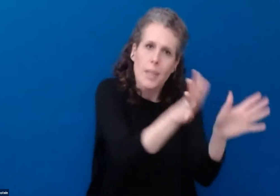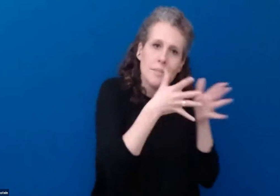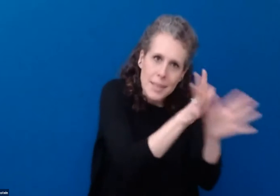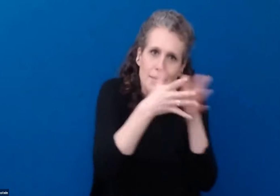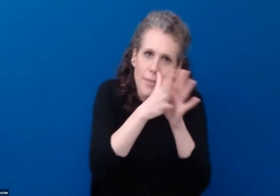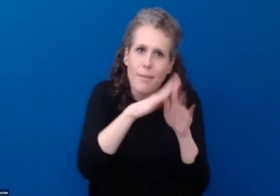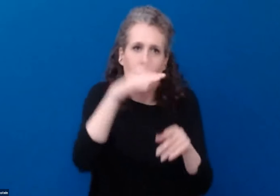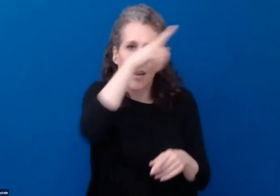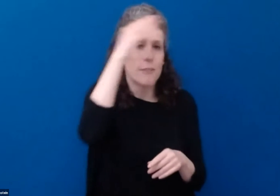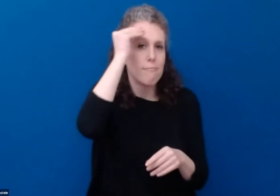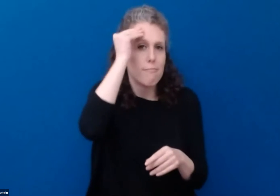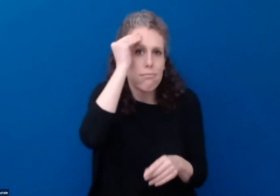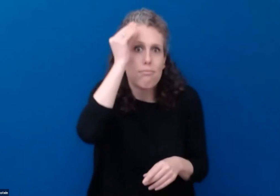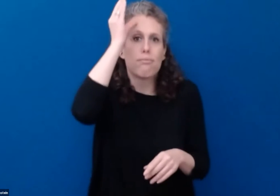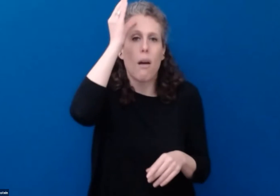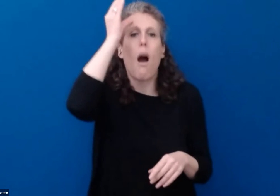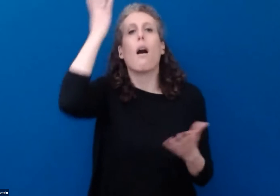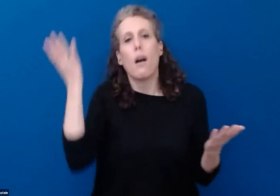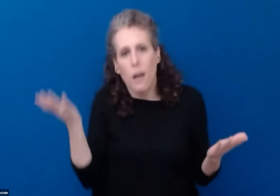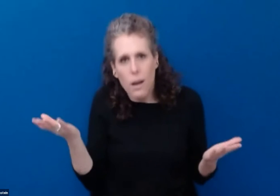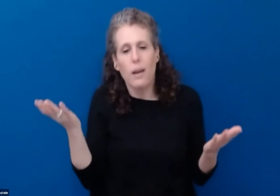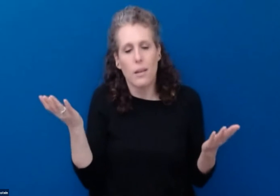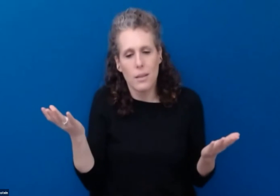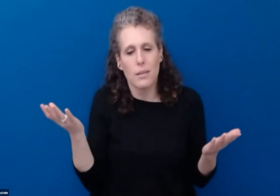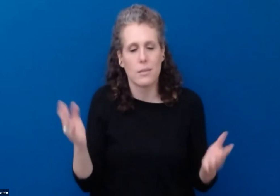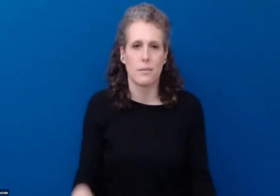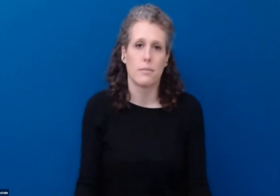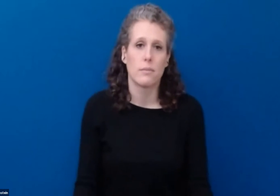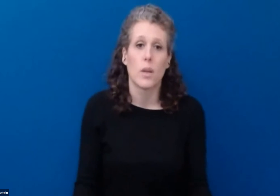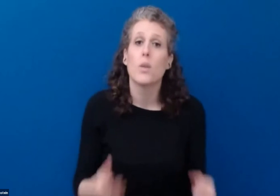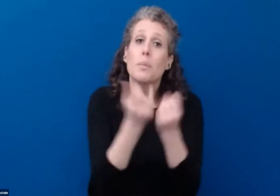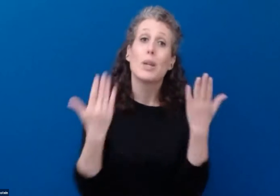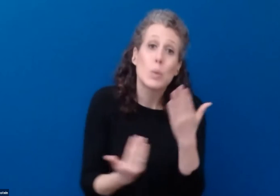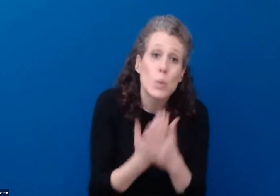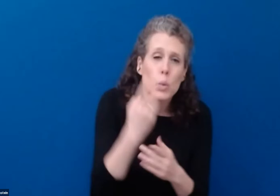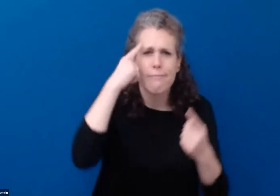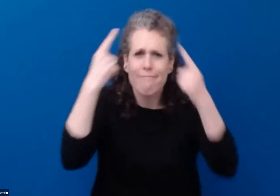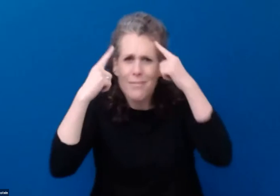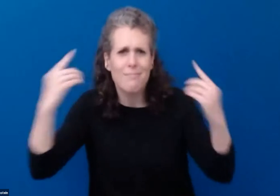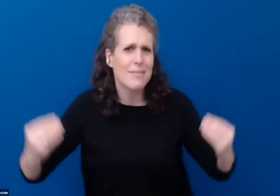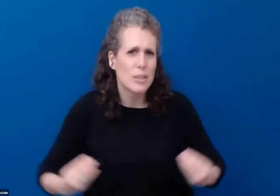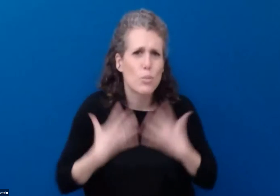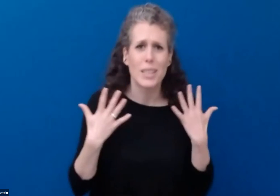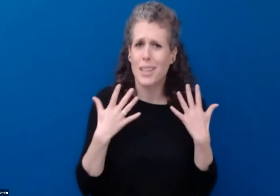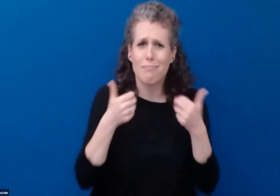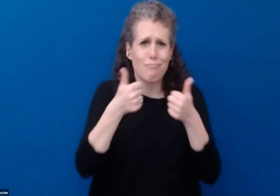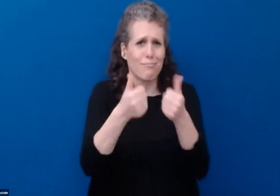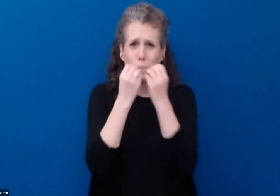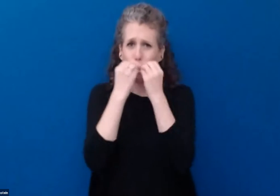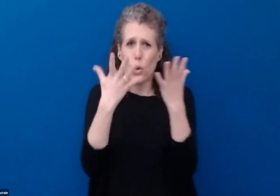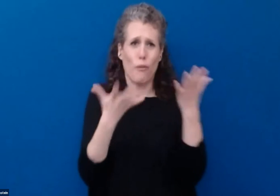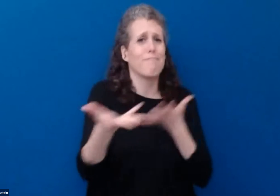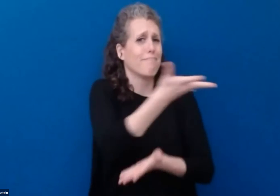when we do these kind of events, we get a lot of new ideas and inspiration, and it's a fantastic discussion, but we